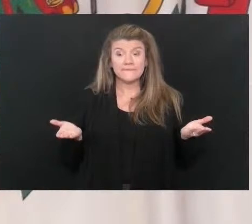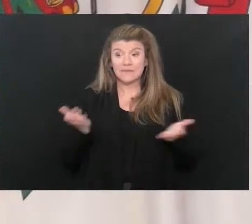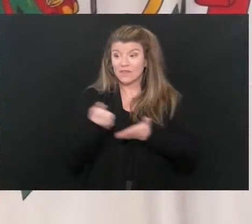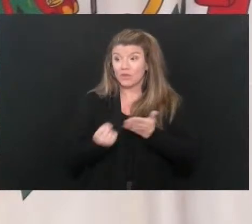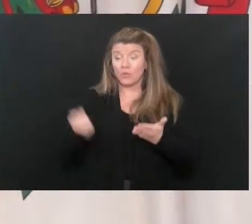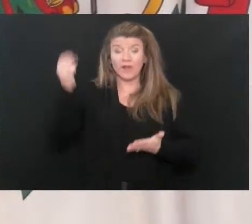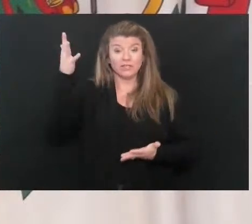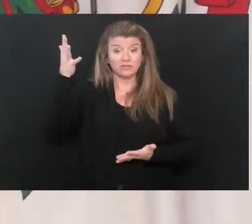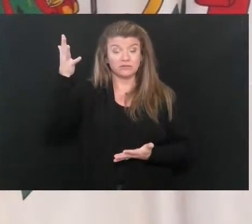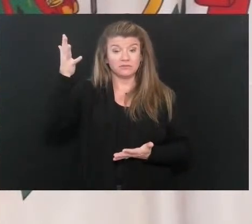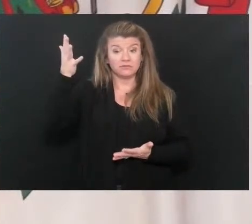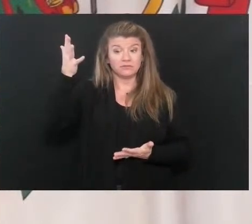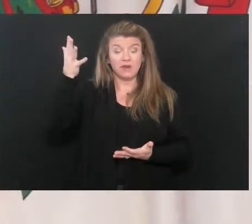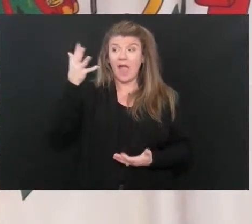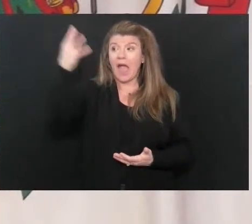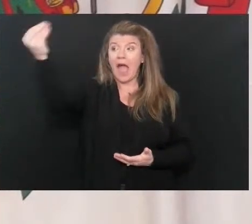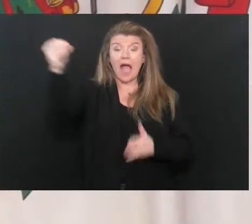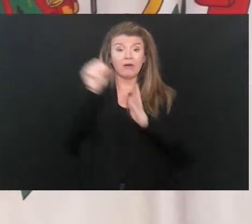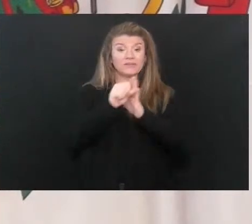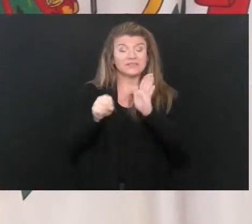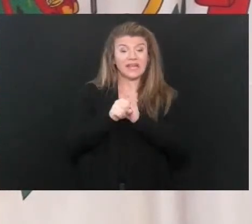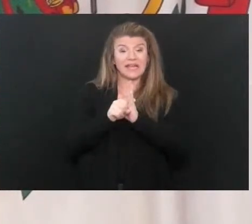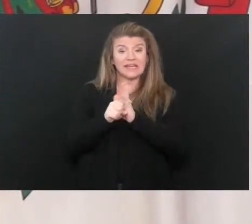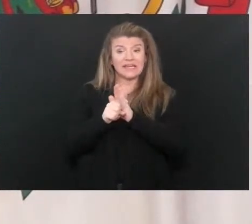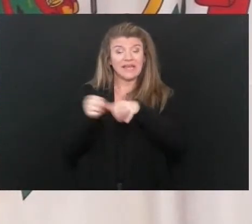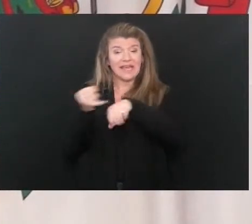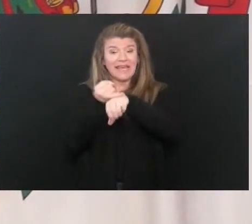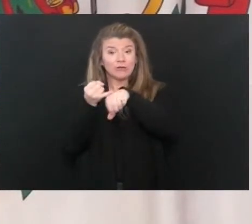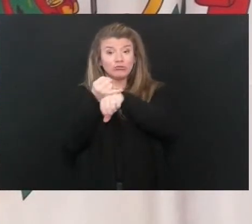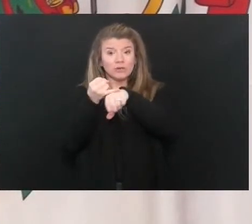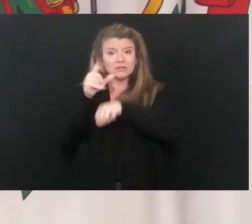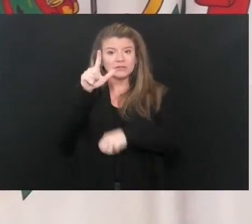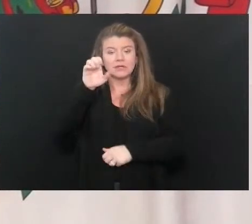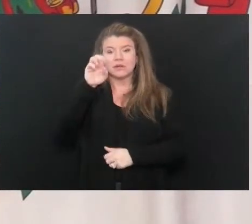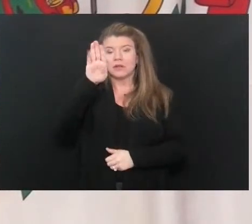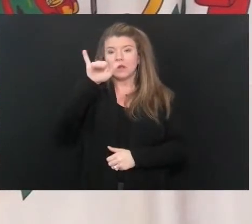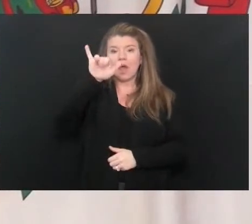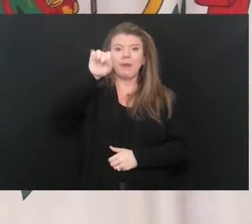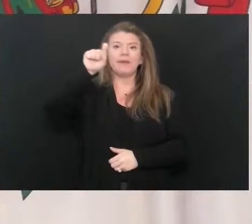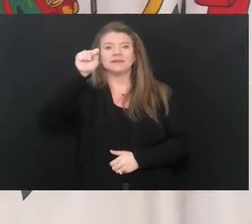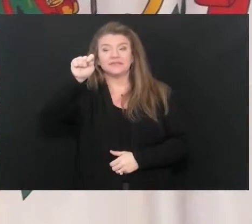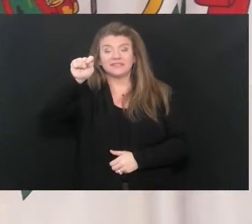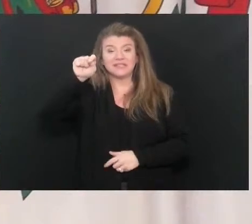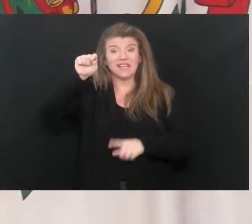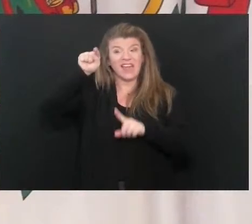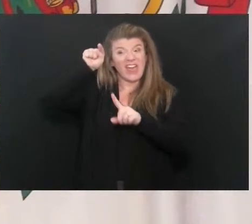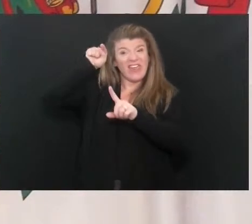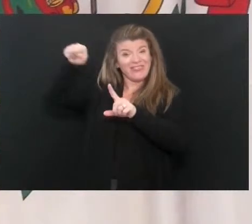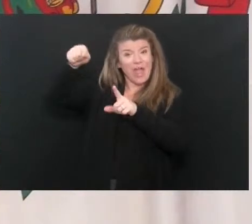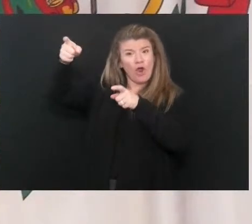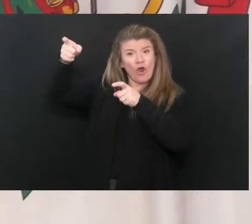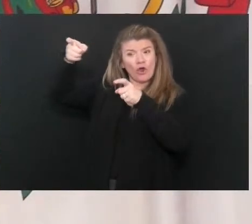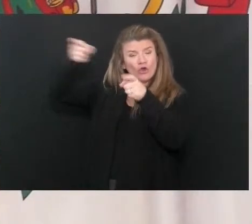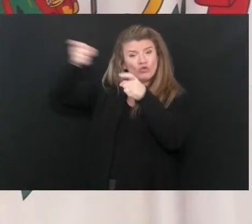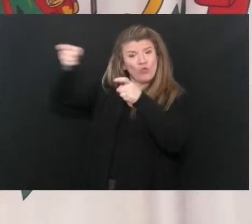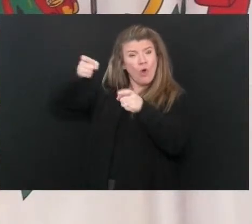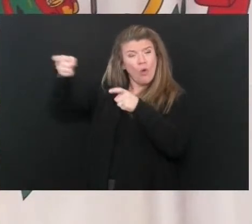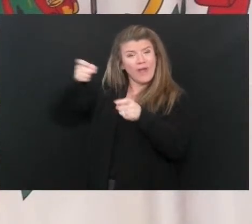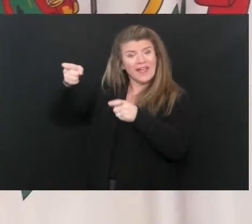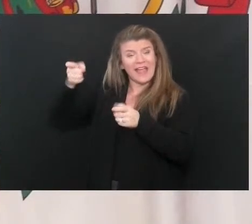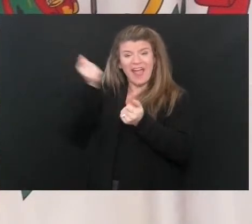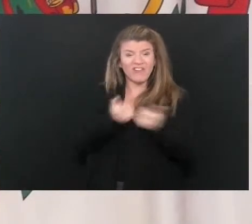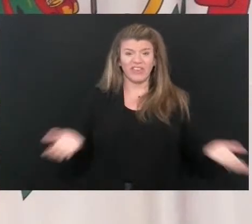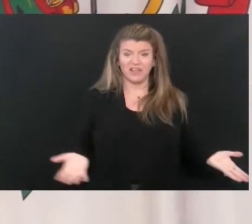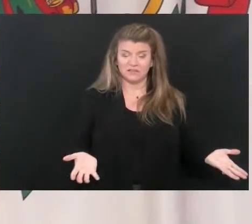rich, out-of-state interest lobbyists are controlling the whole